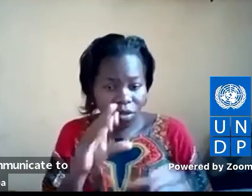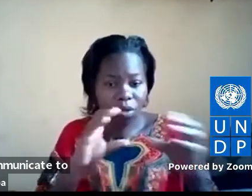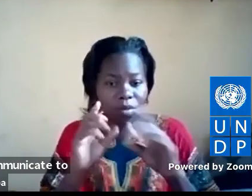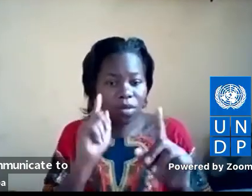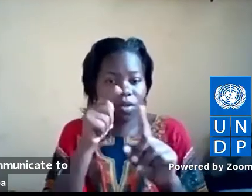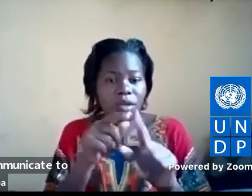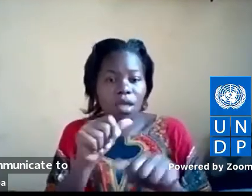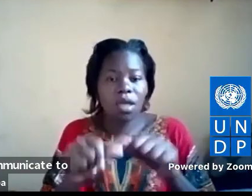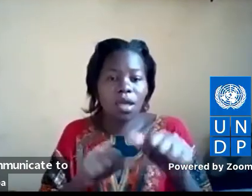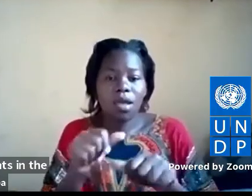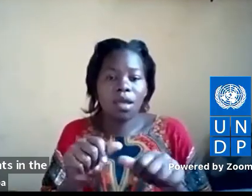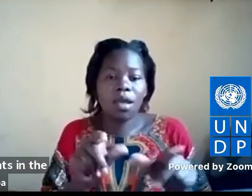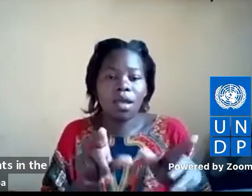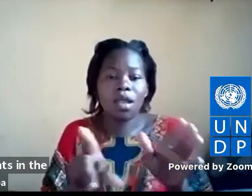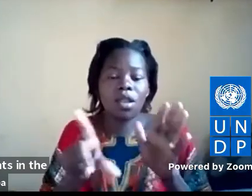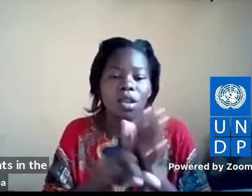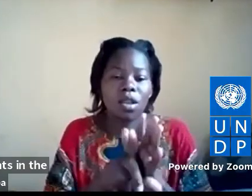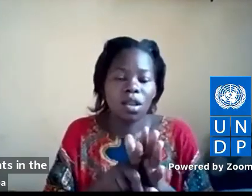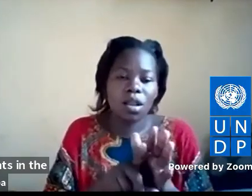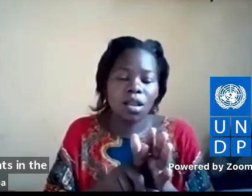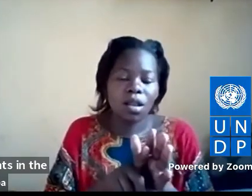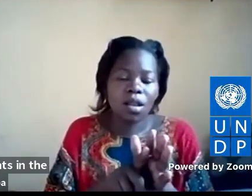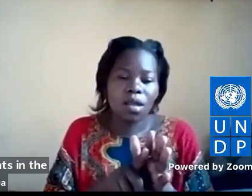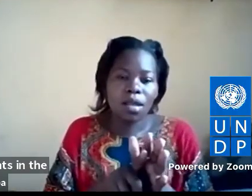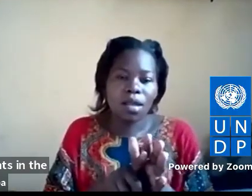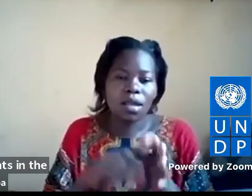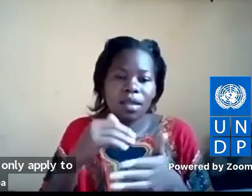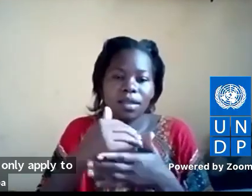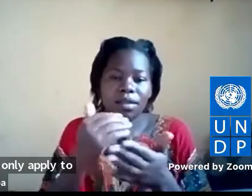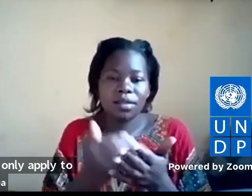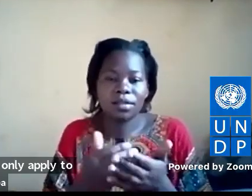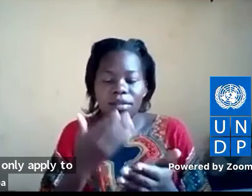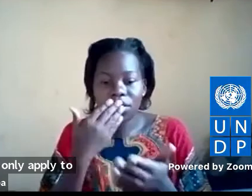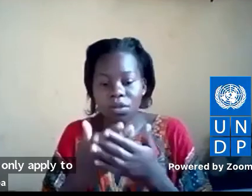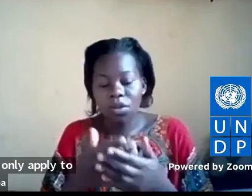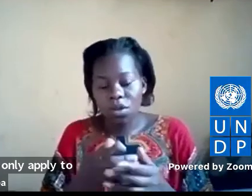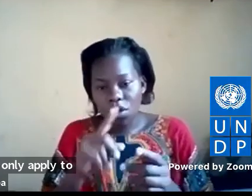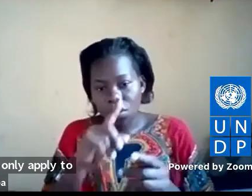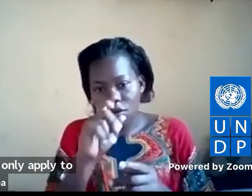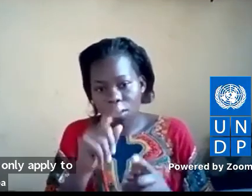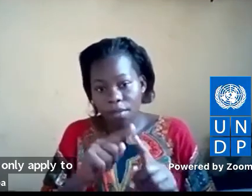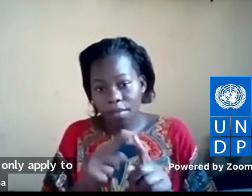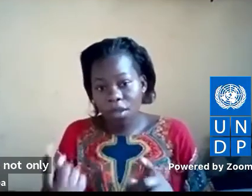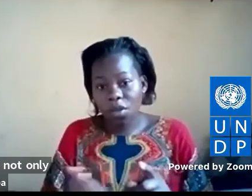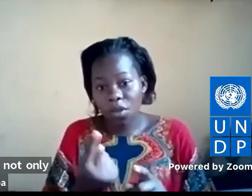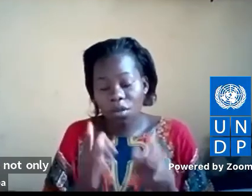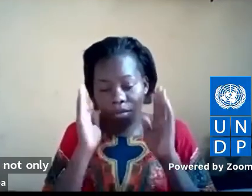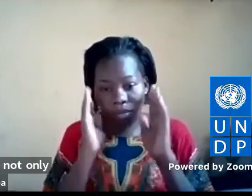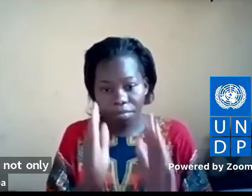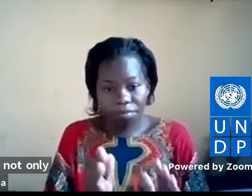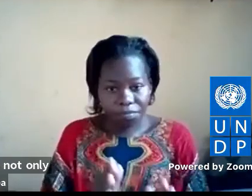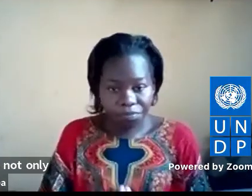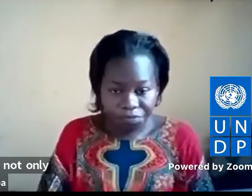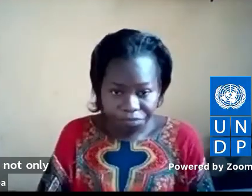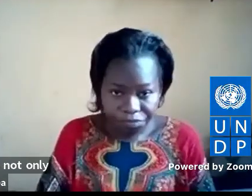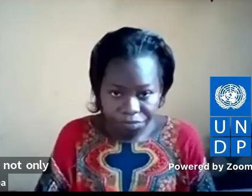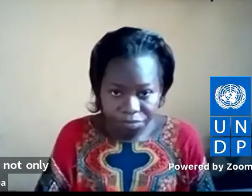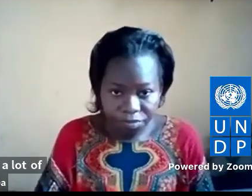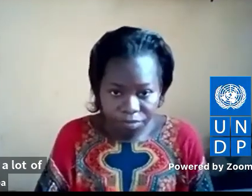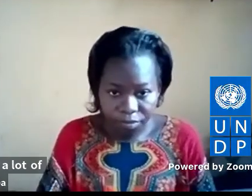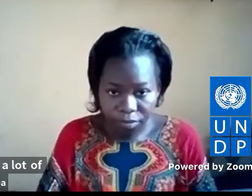sector? That's a very good question that does not only apply to this particular sector. We've seen a lot of this in all the